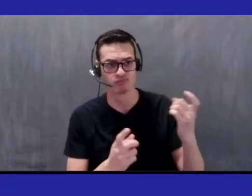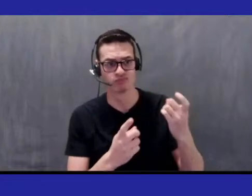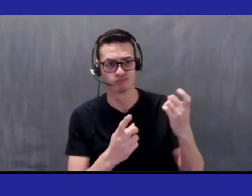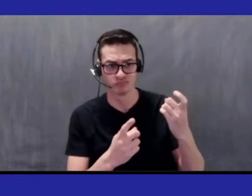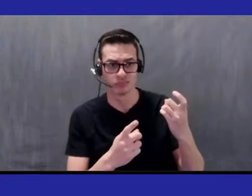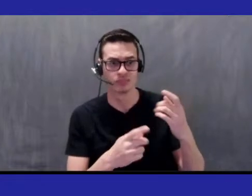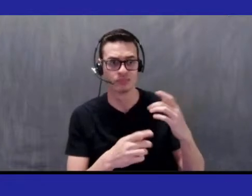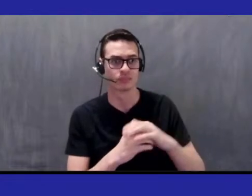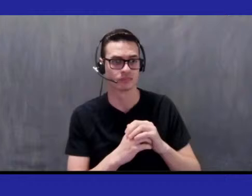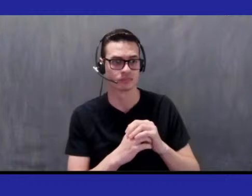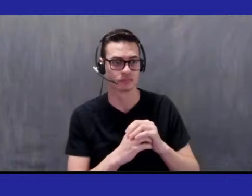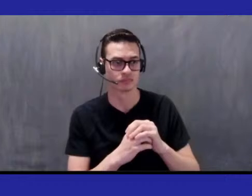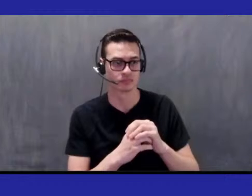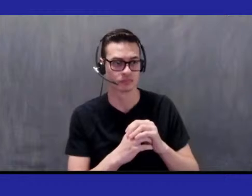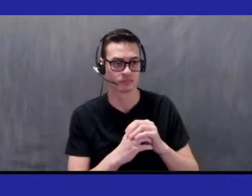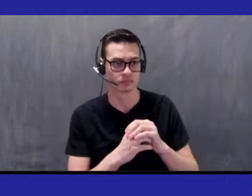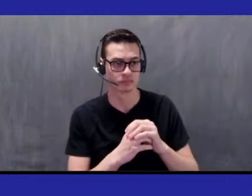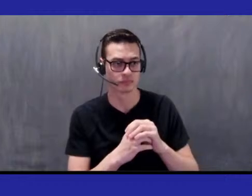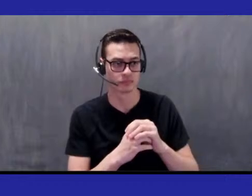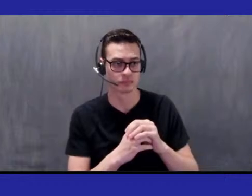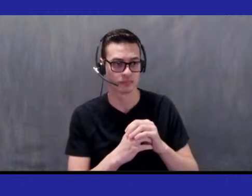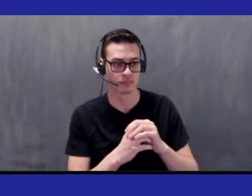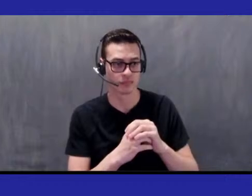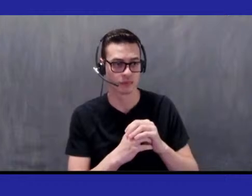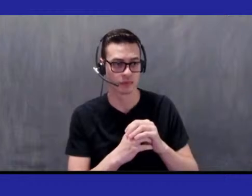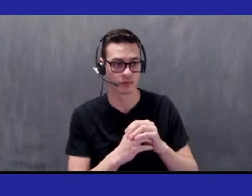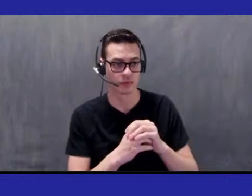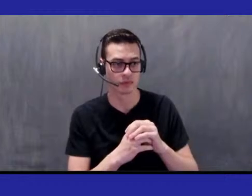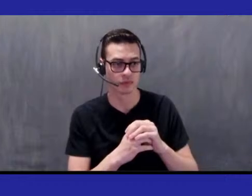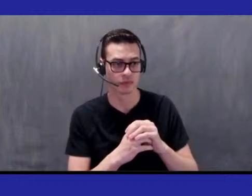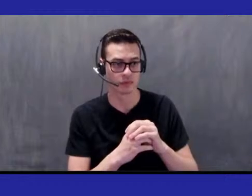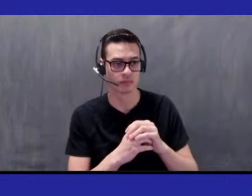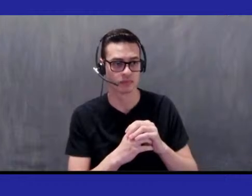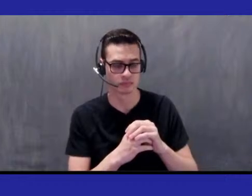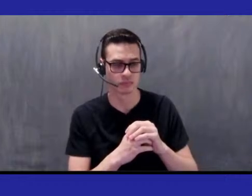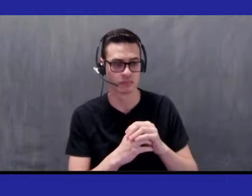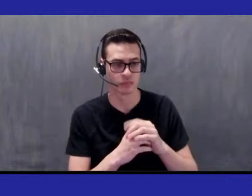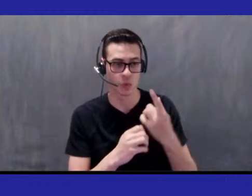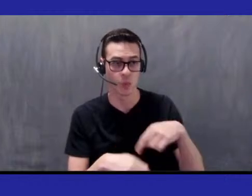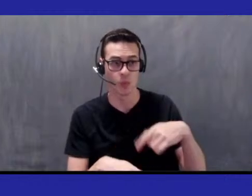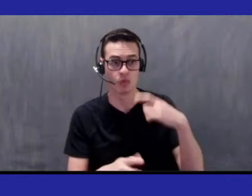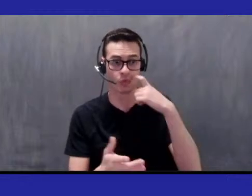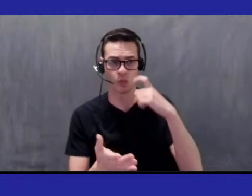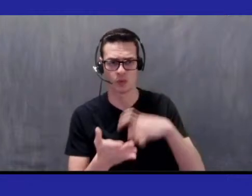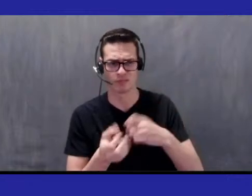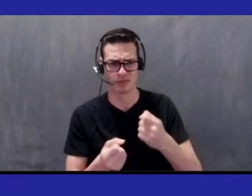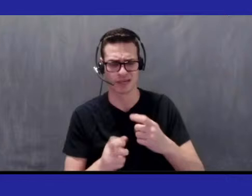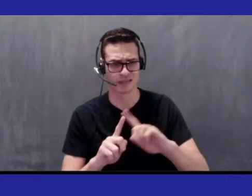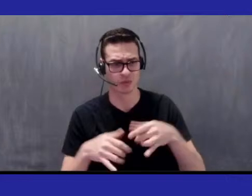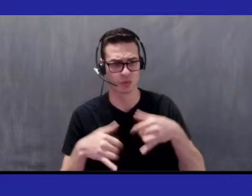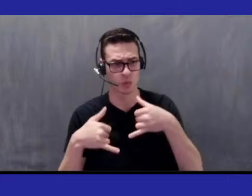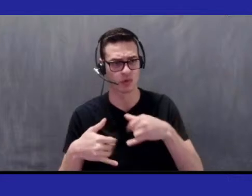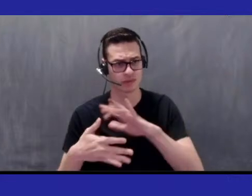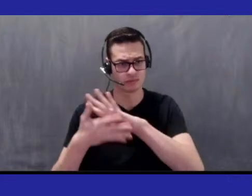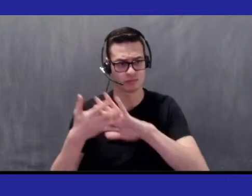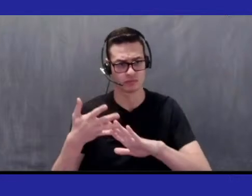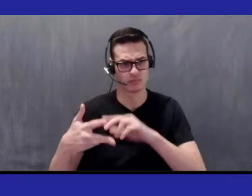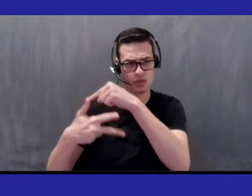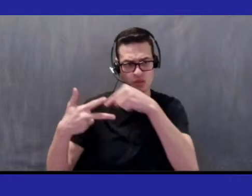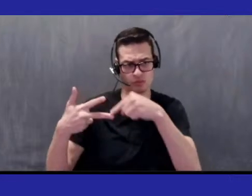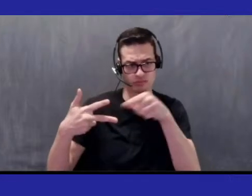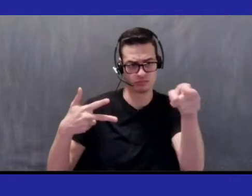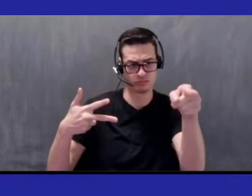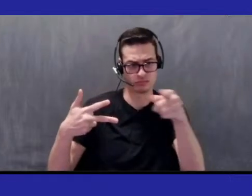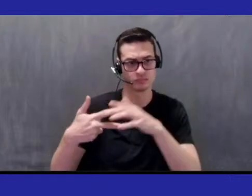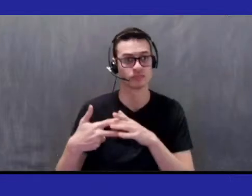York City Health and Hospitals was recognized as a 2023 LGBTQ+ Long-Term Care Equality Leader by the Human